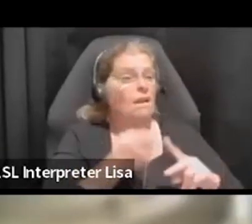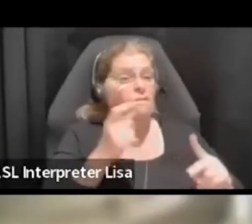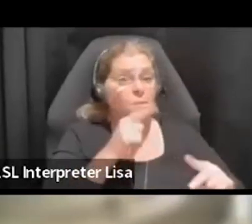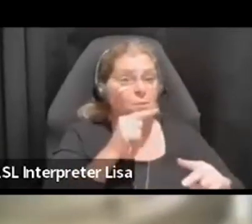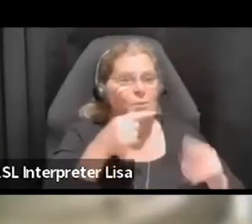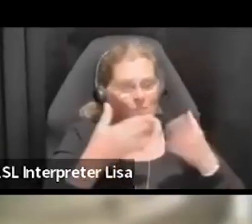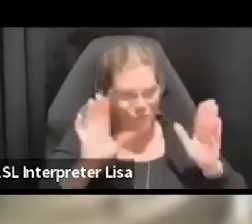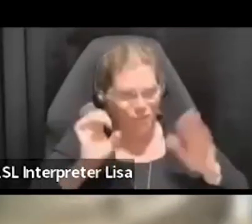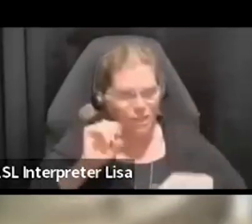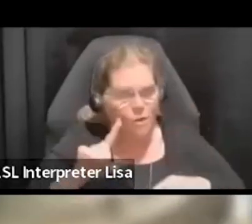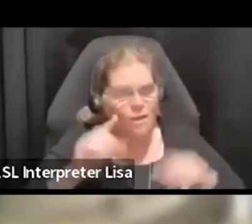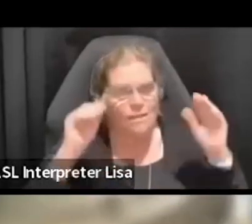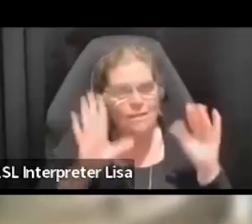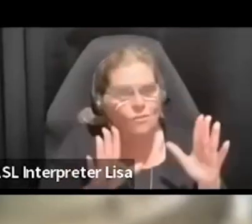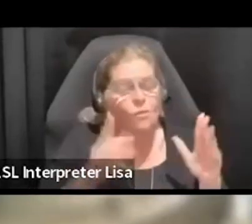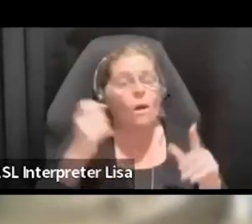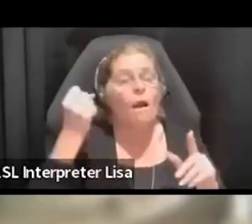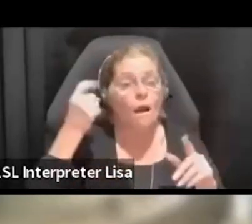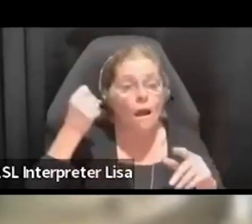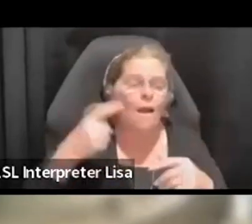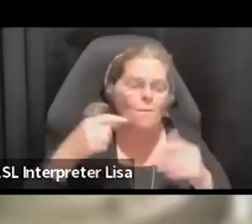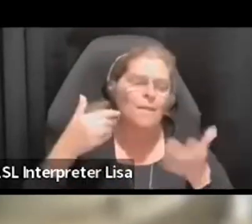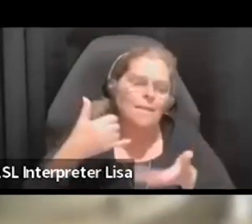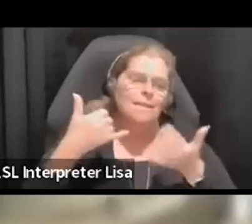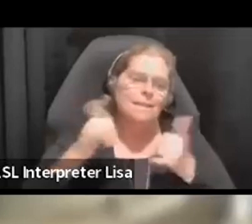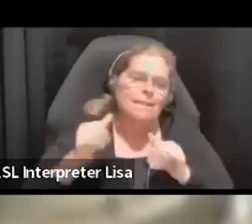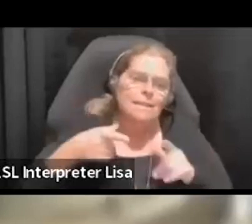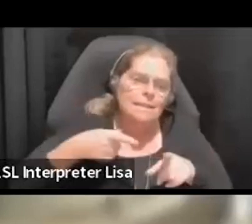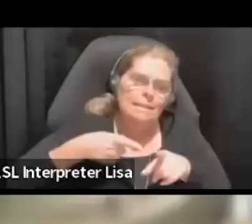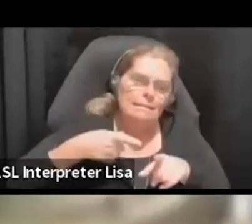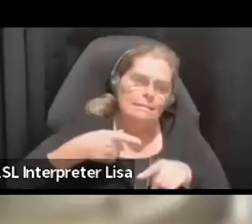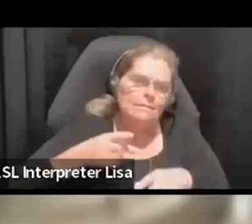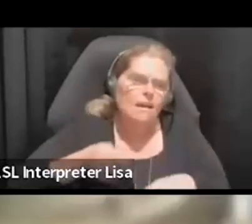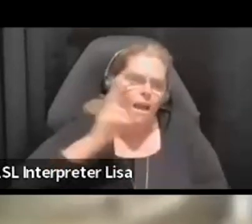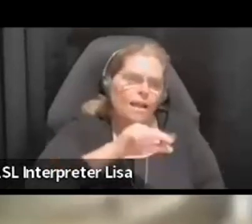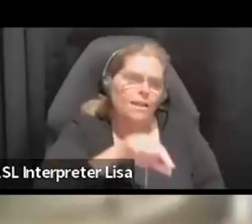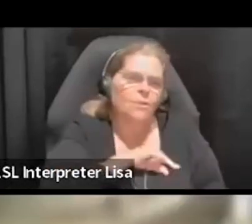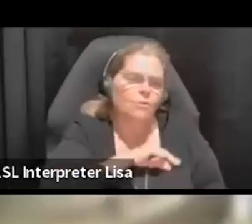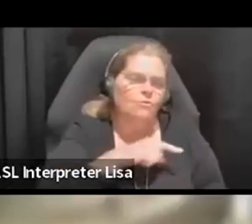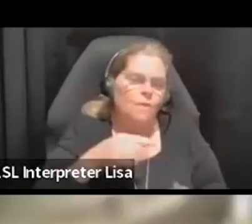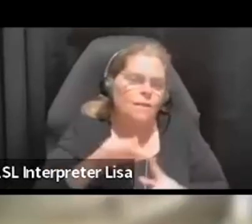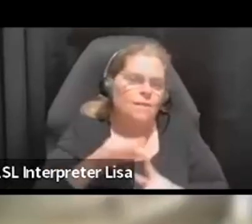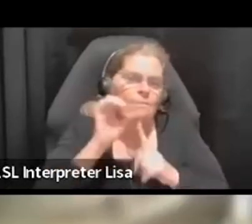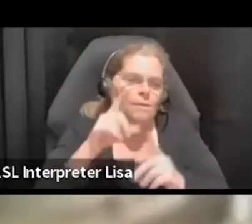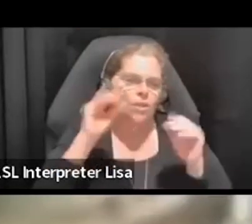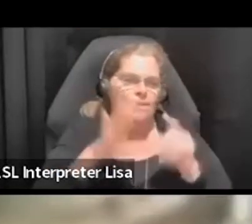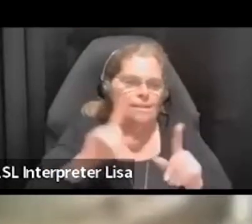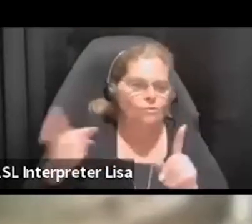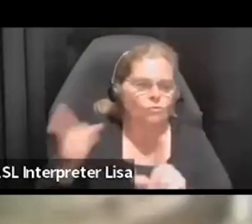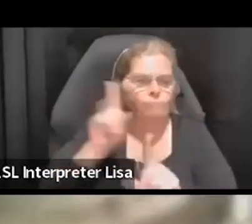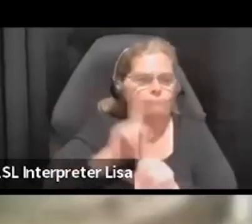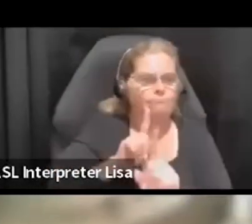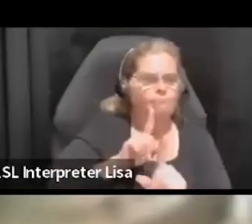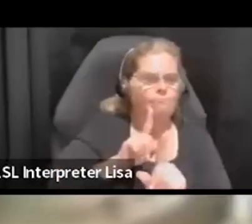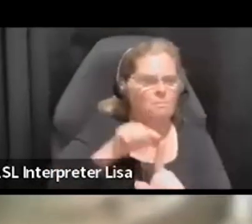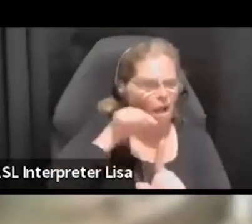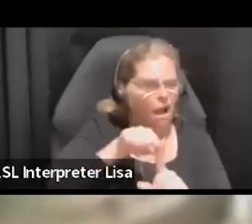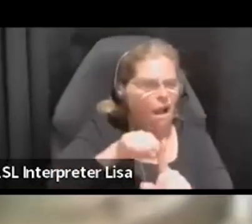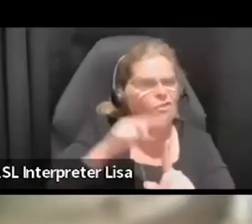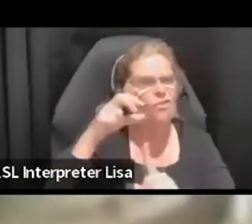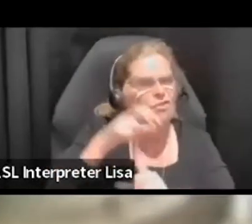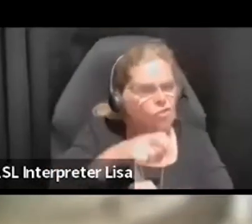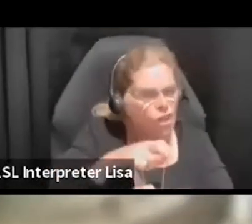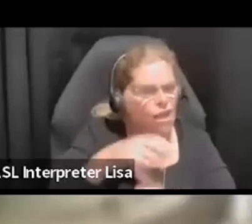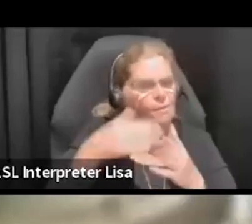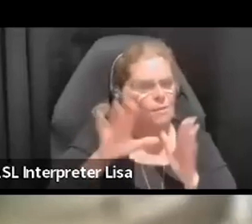with support from a special education teacher, a highly qualified special education teacher. So yes, we do need to have more